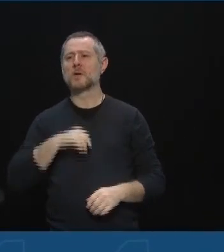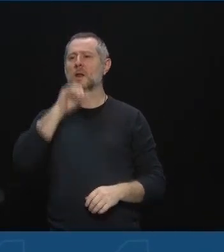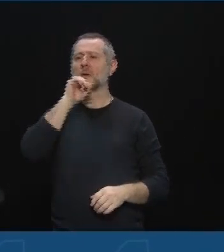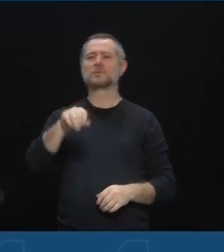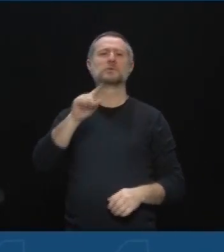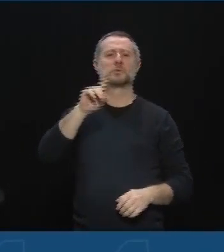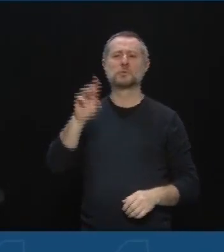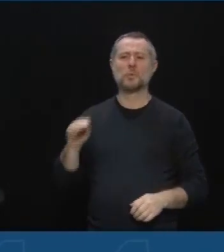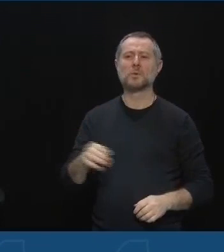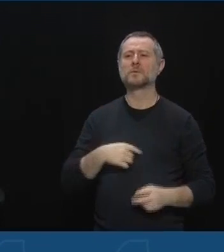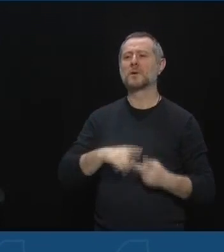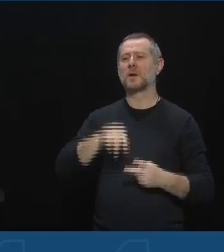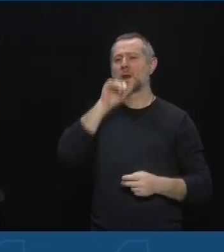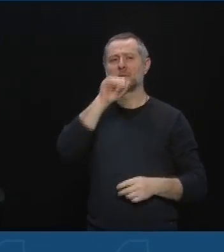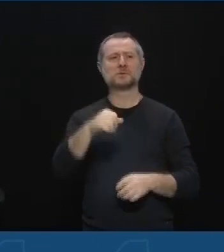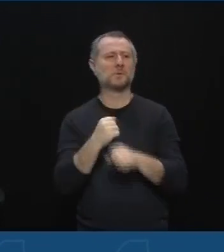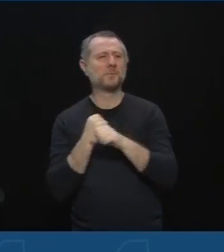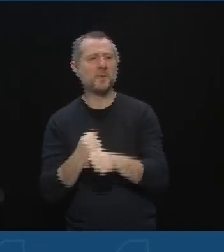so here we go.